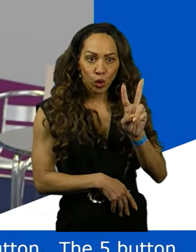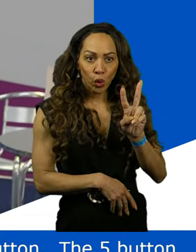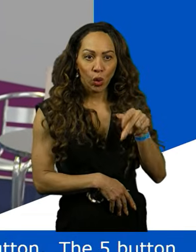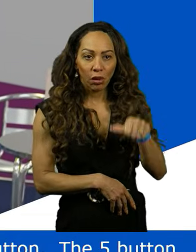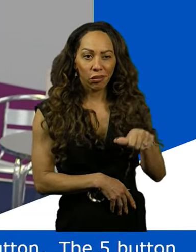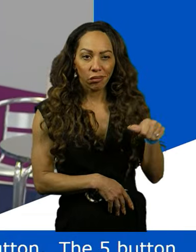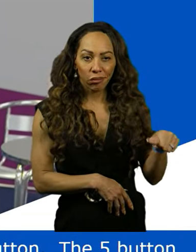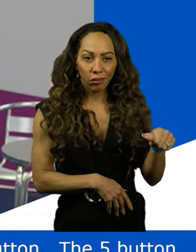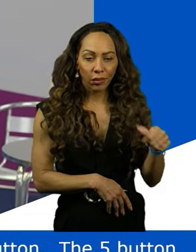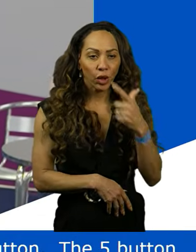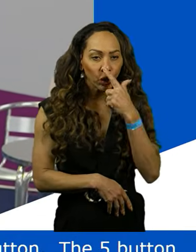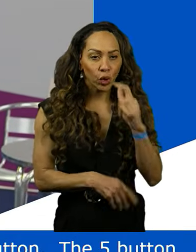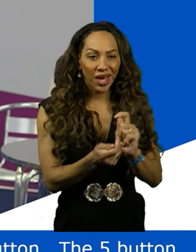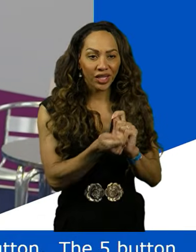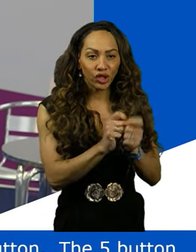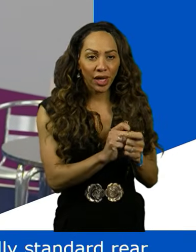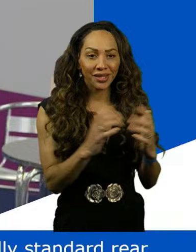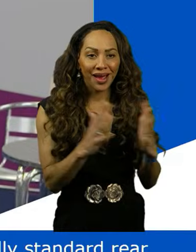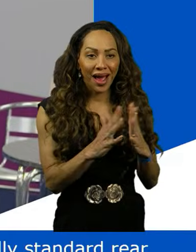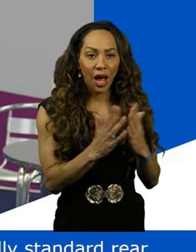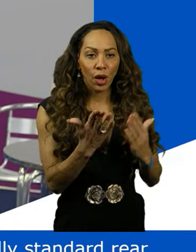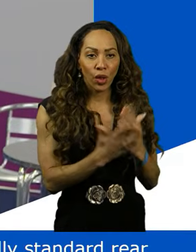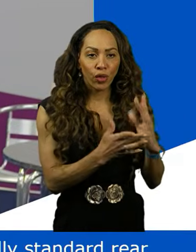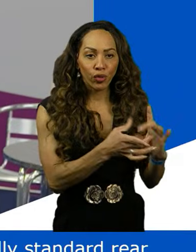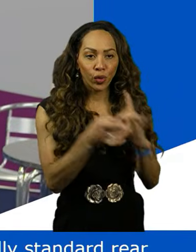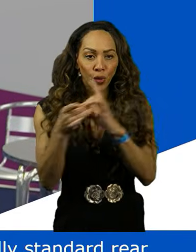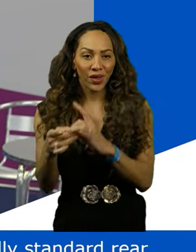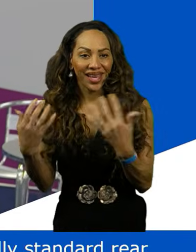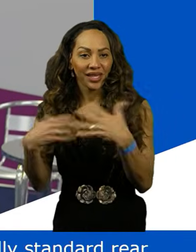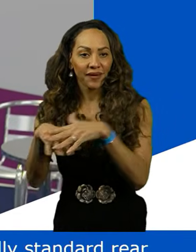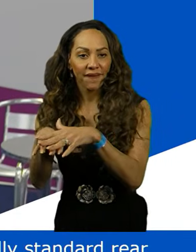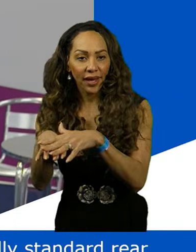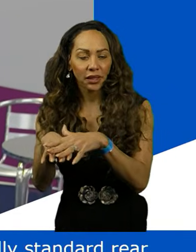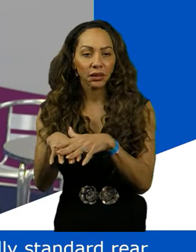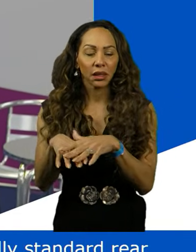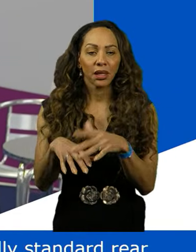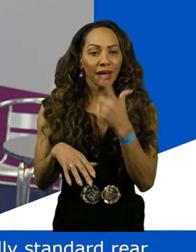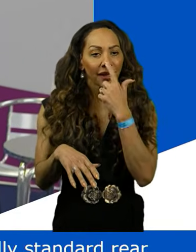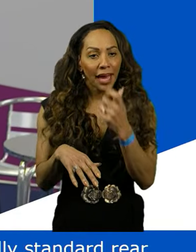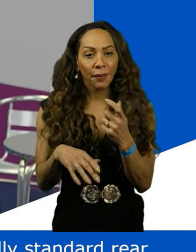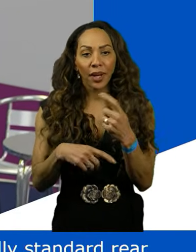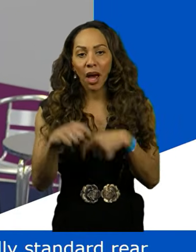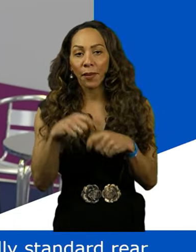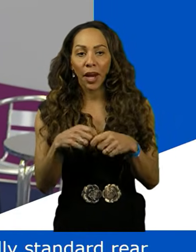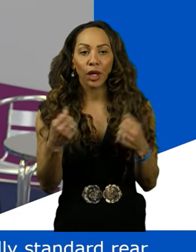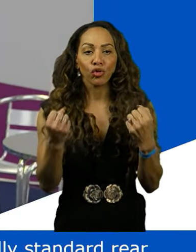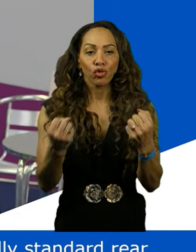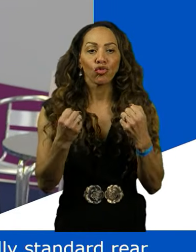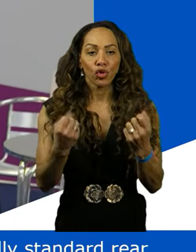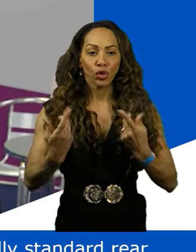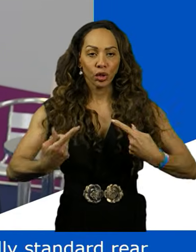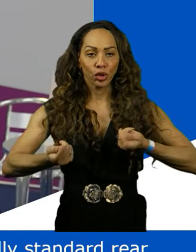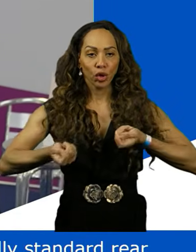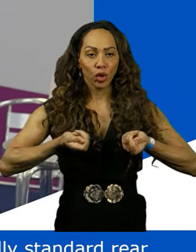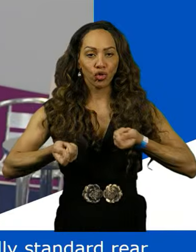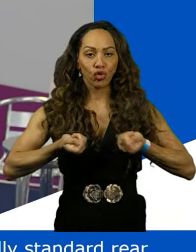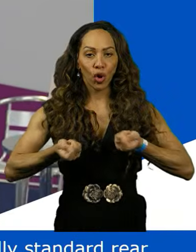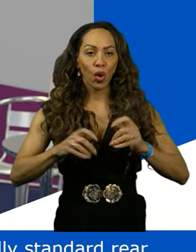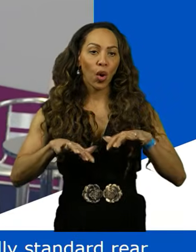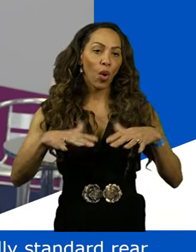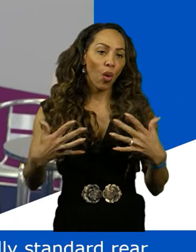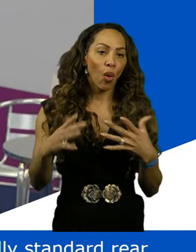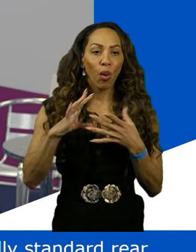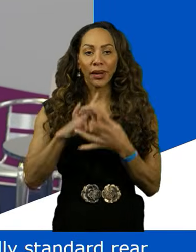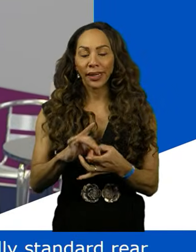with the PC interface to cruise control or open windows or functions on the steering